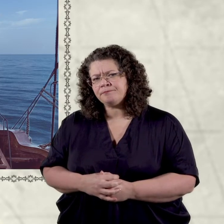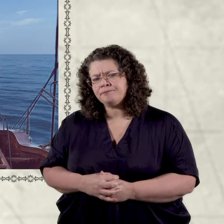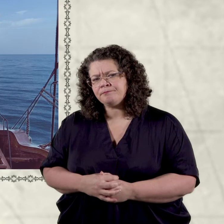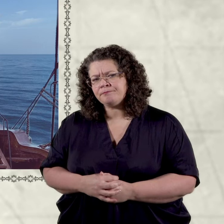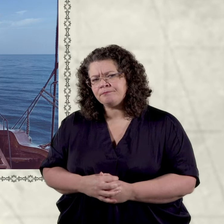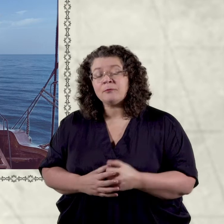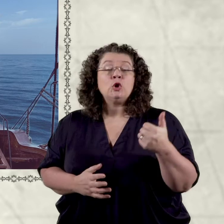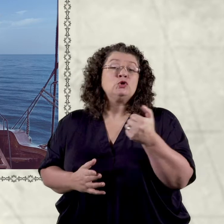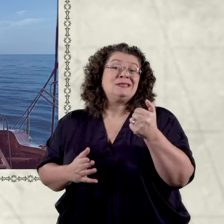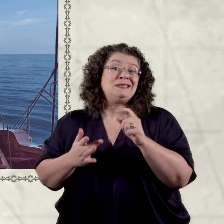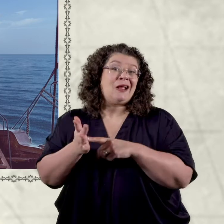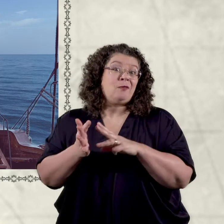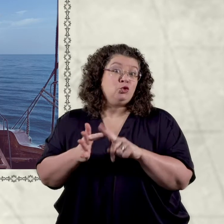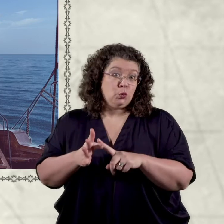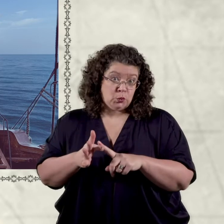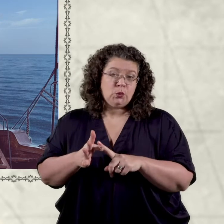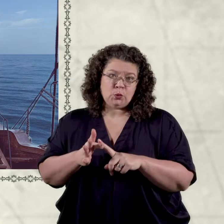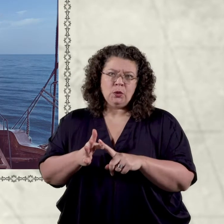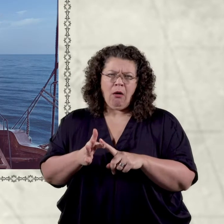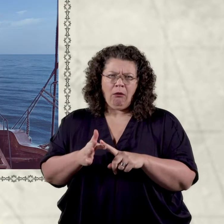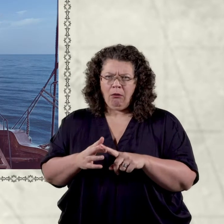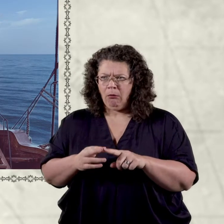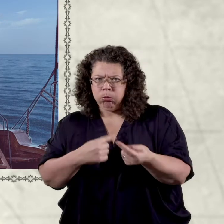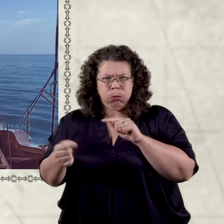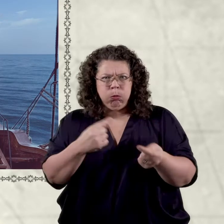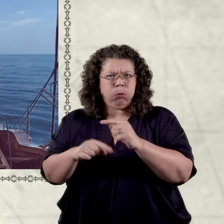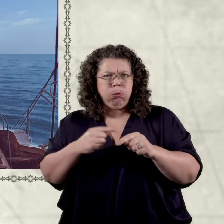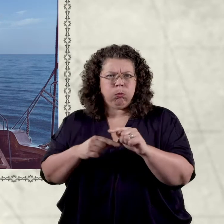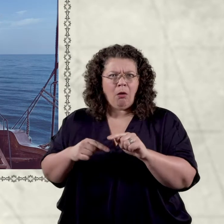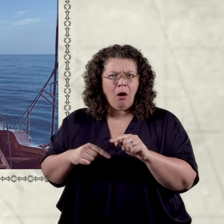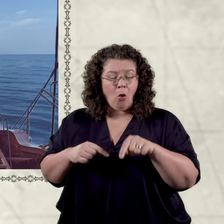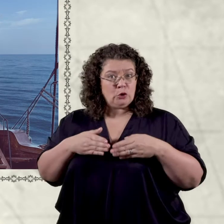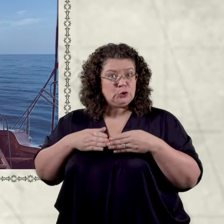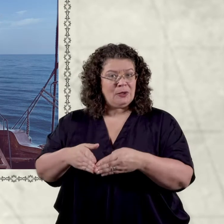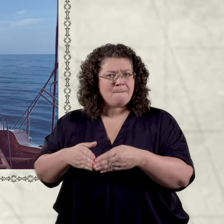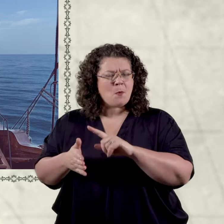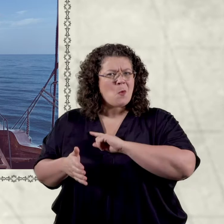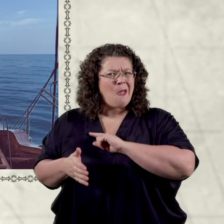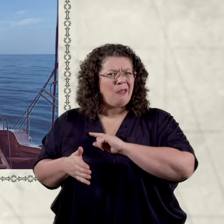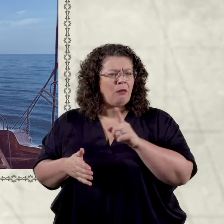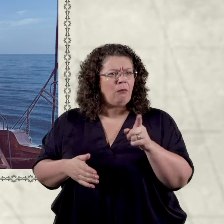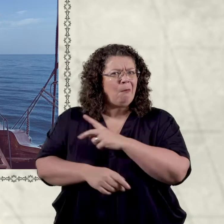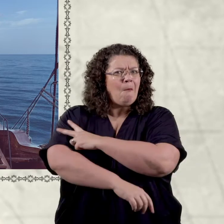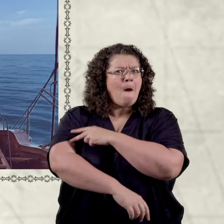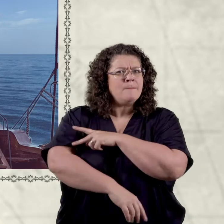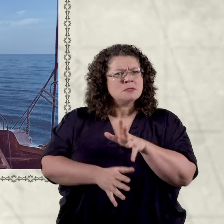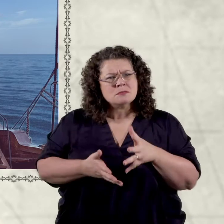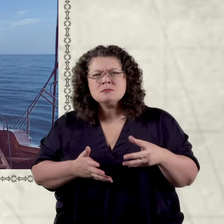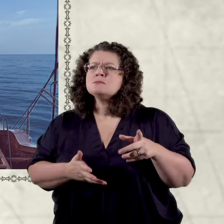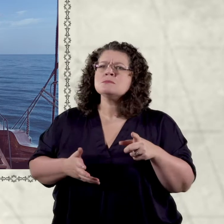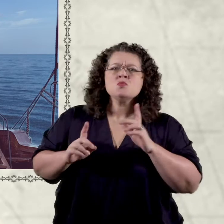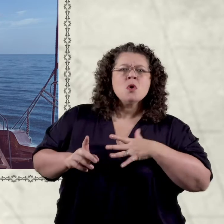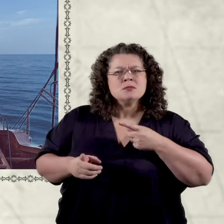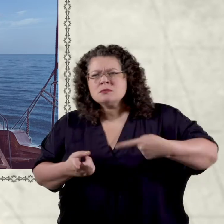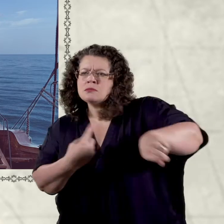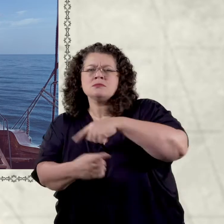June 16th. Well, there was commotion on board the ship this morning as the captain rounded up all the girls on